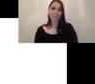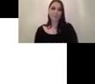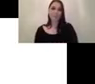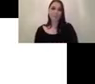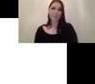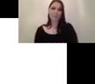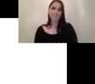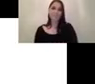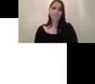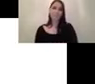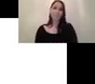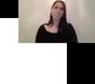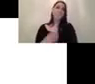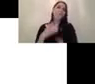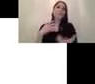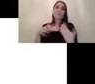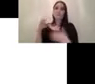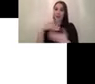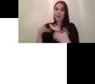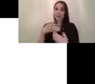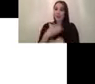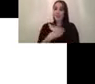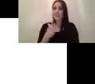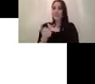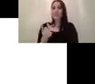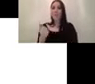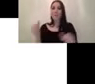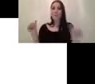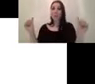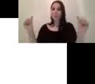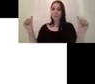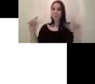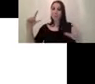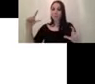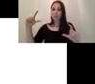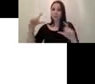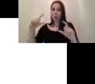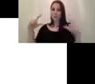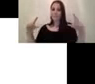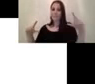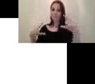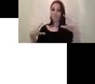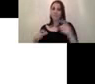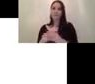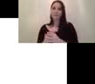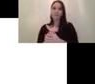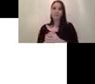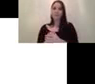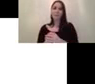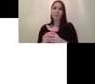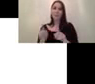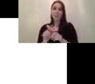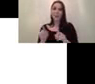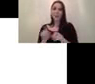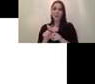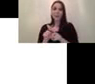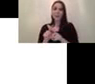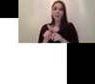augmentation like mix up, mix cut and crop, and label smoothing, and also mesh